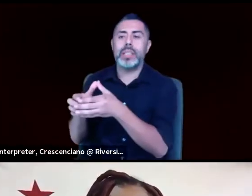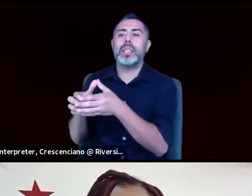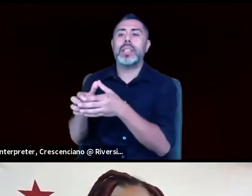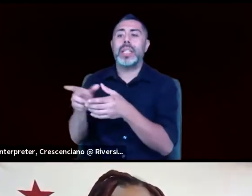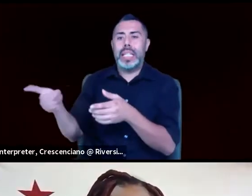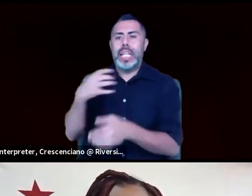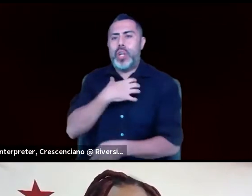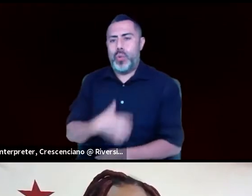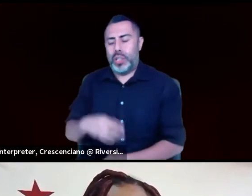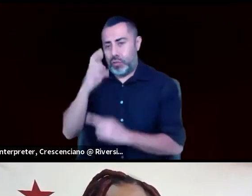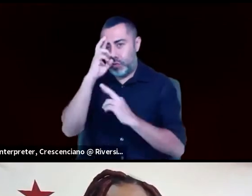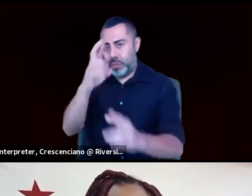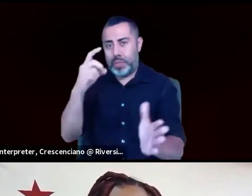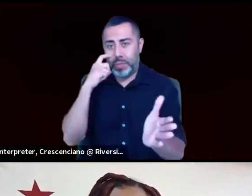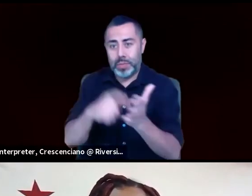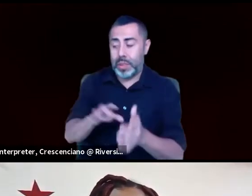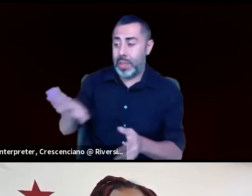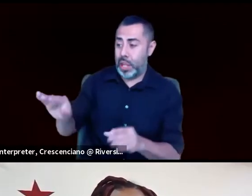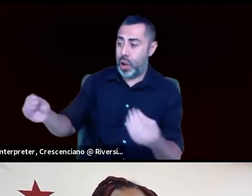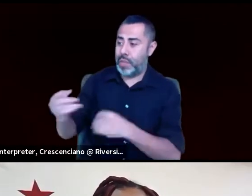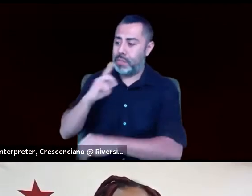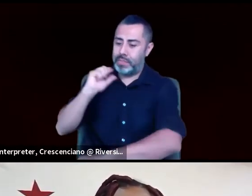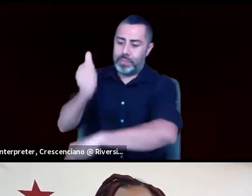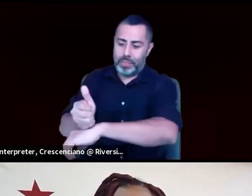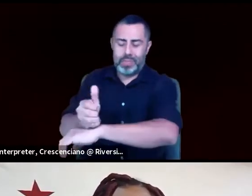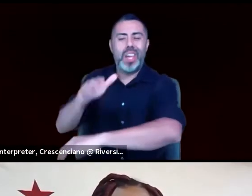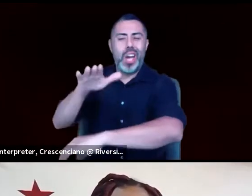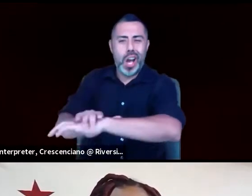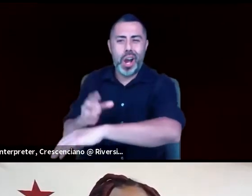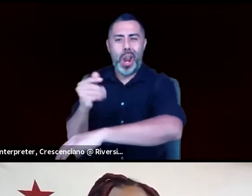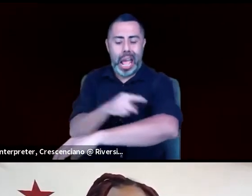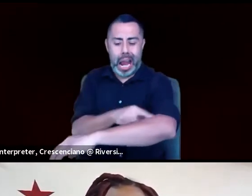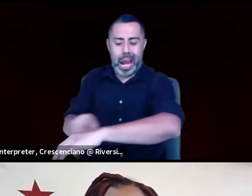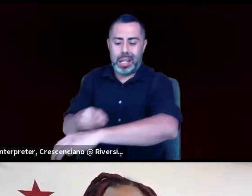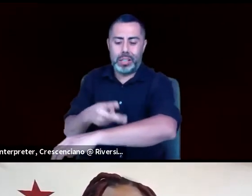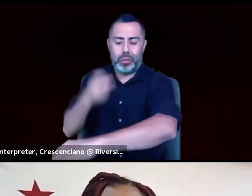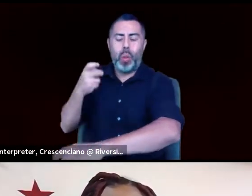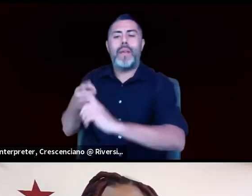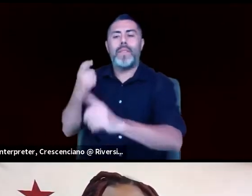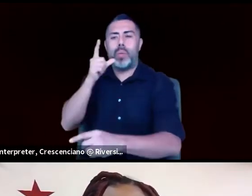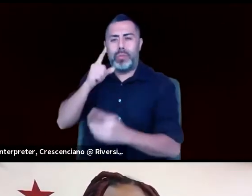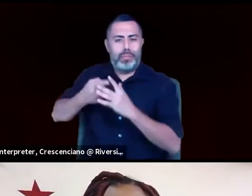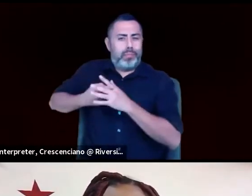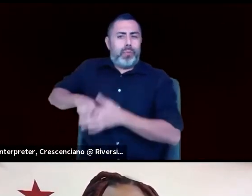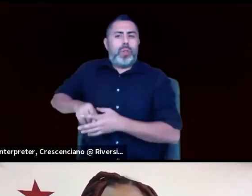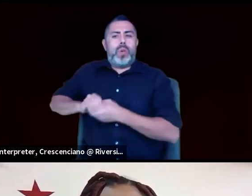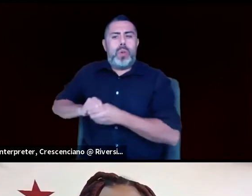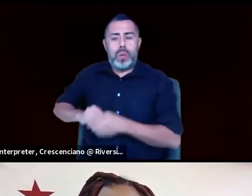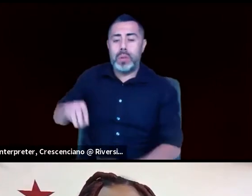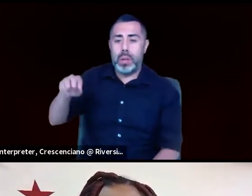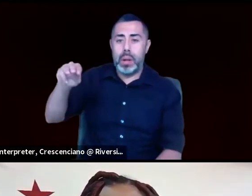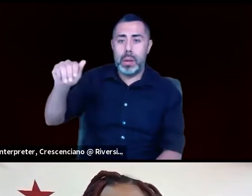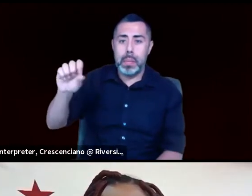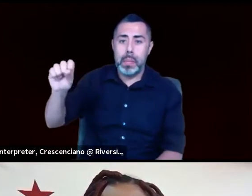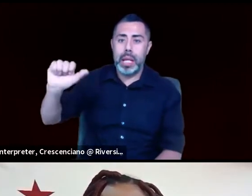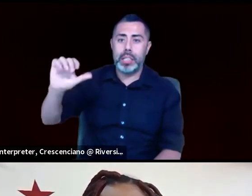are situated on land stolen from its original holders, the Massachusetts and the Wampanoag